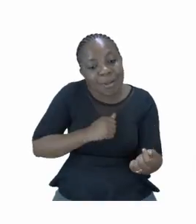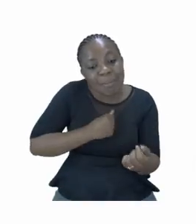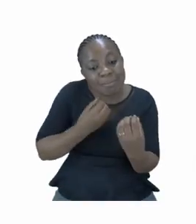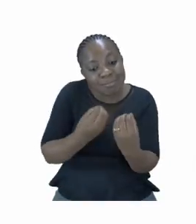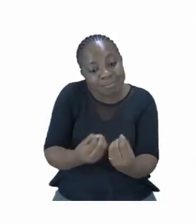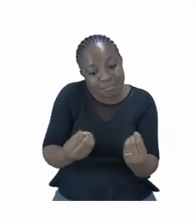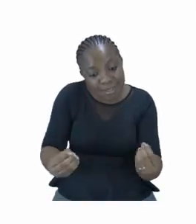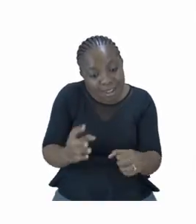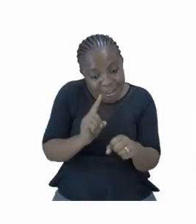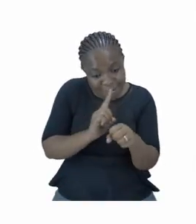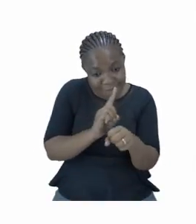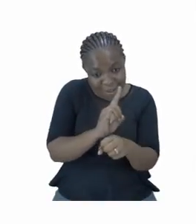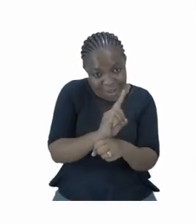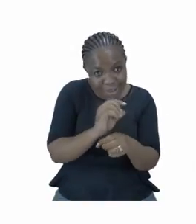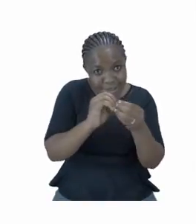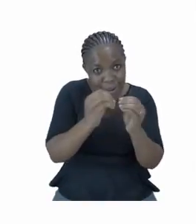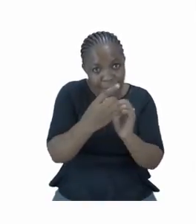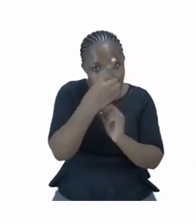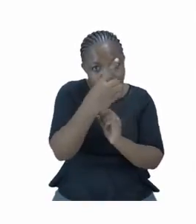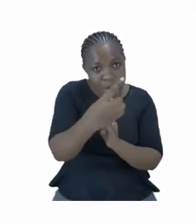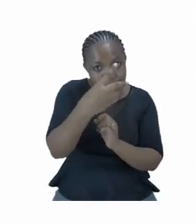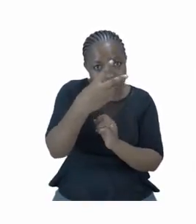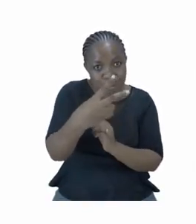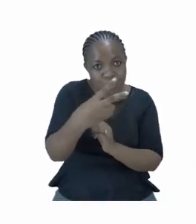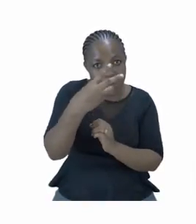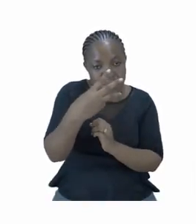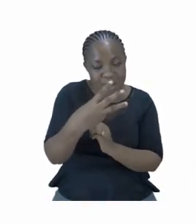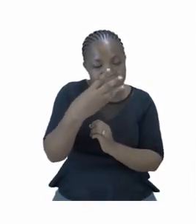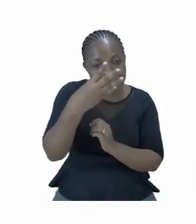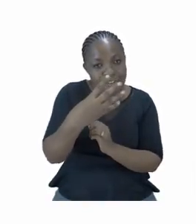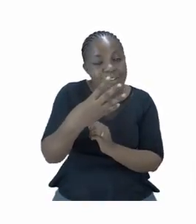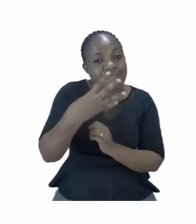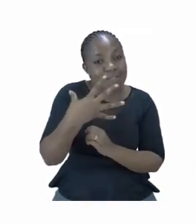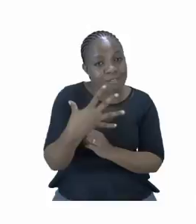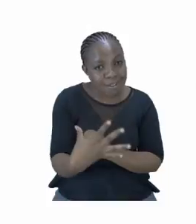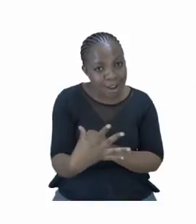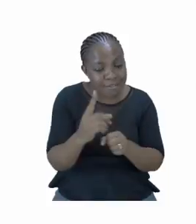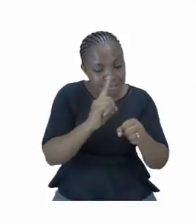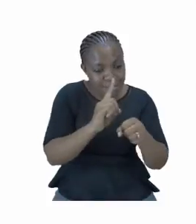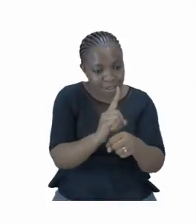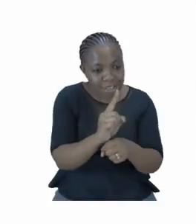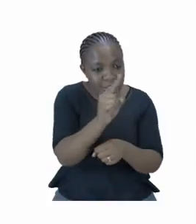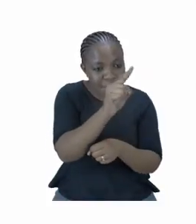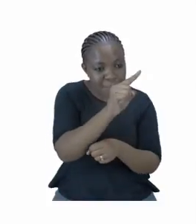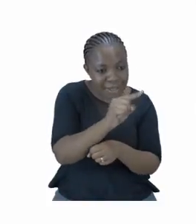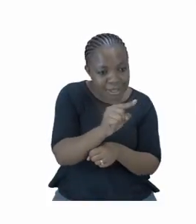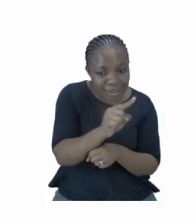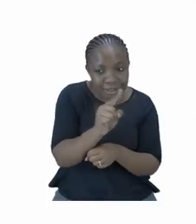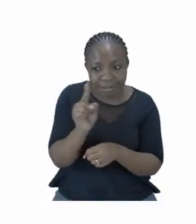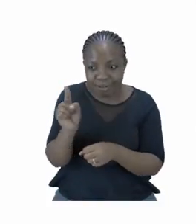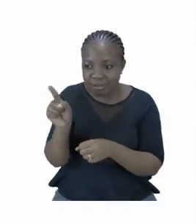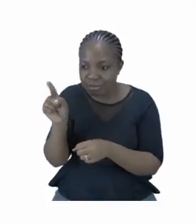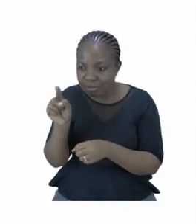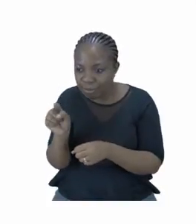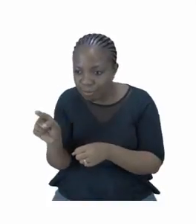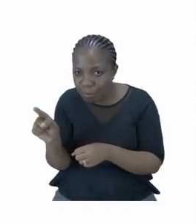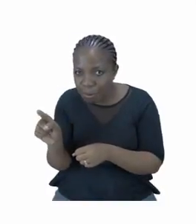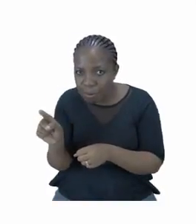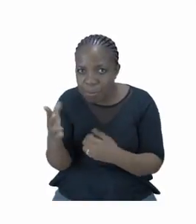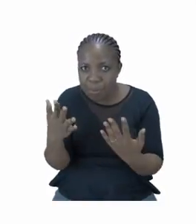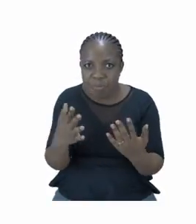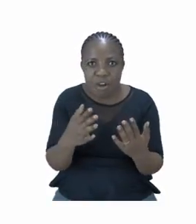need to do the first part, which is to circle the capital letters and the full stops where they should